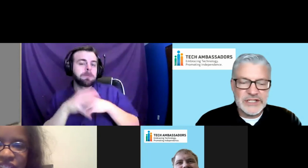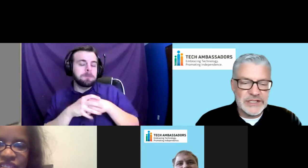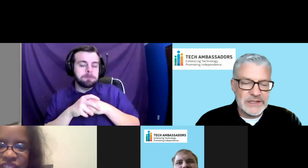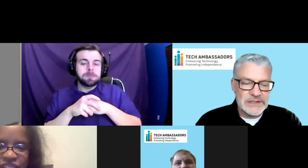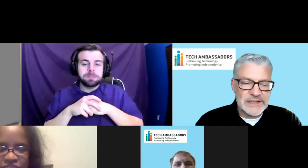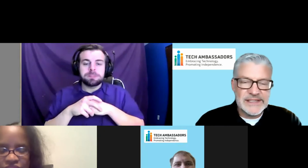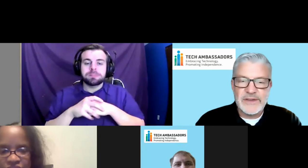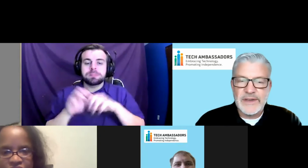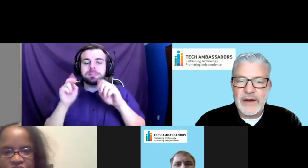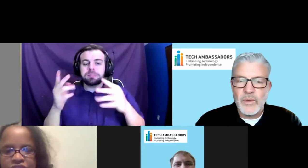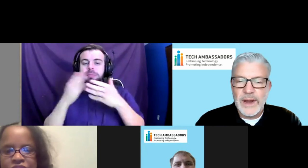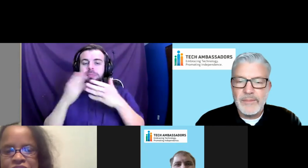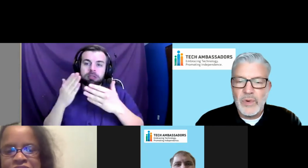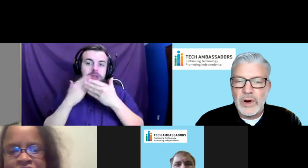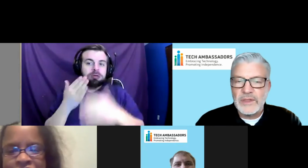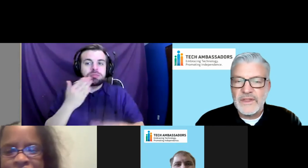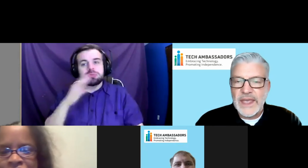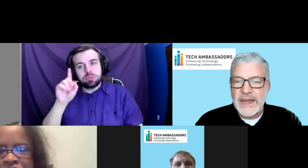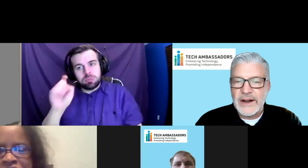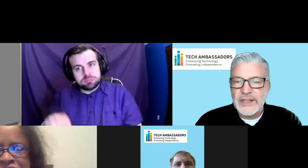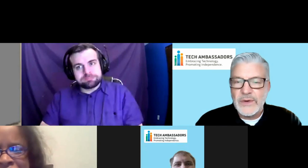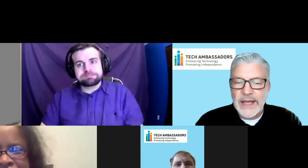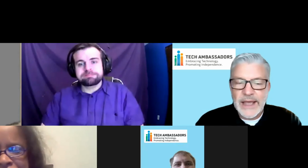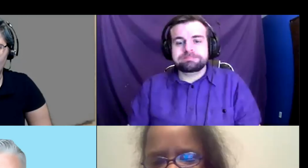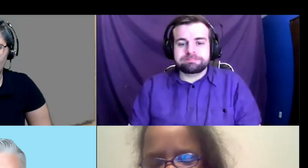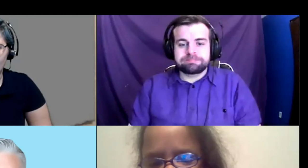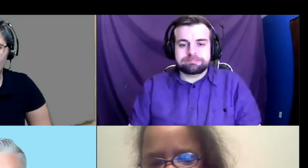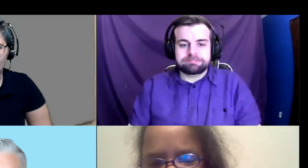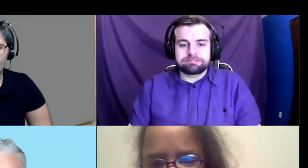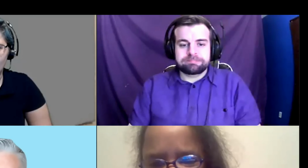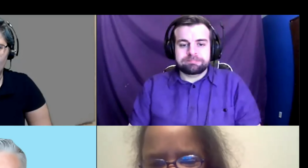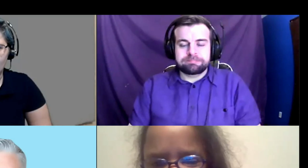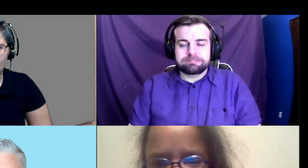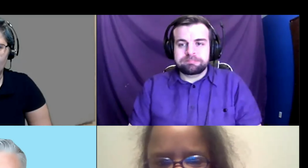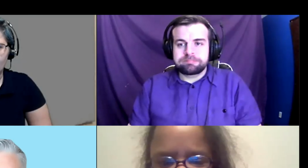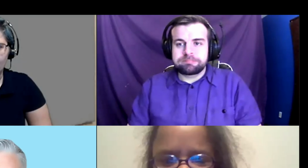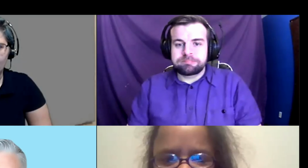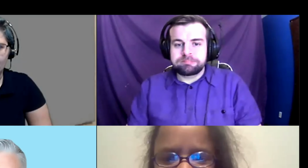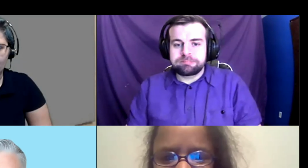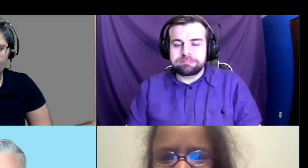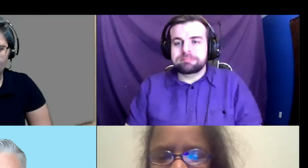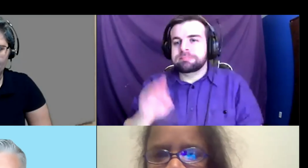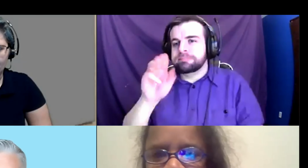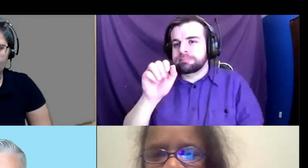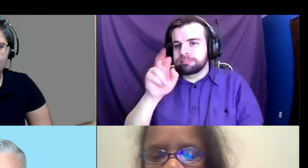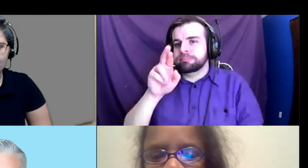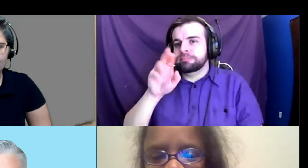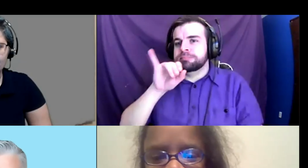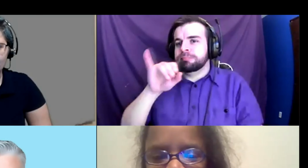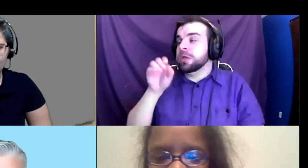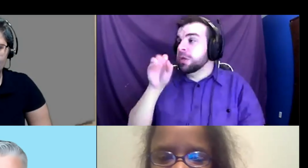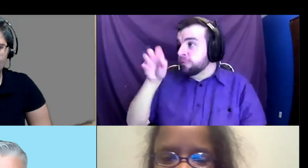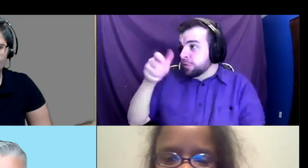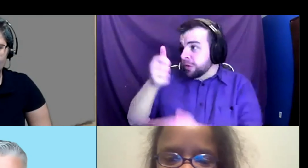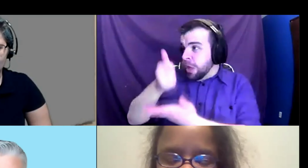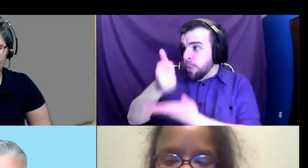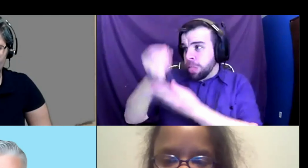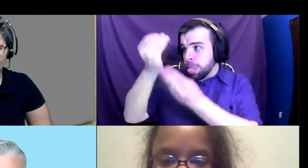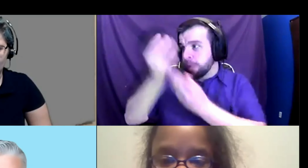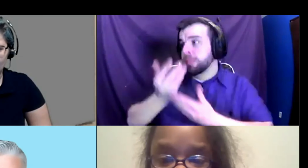that question. Let's see, you got And one if you need, more and if thing you in our need help, Q&A. if you need help with it, Tanner, I'll help. I can help you